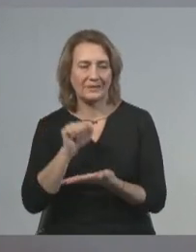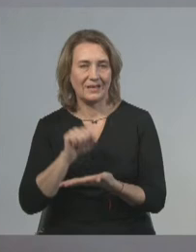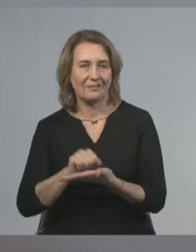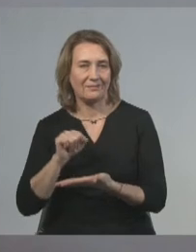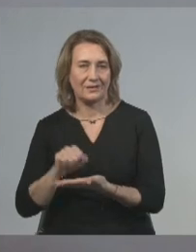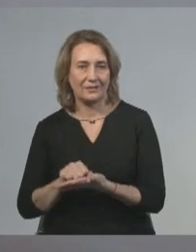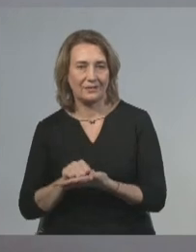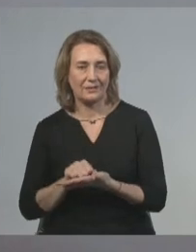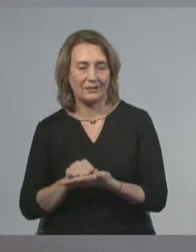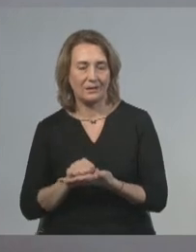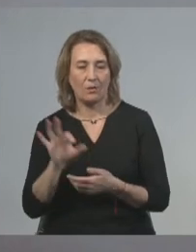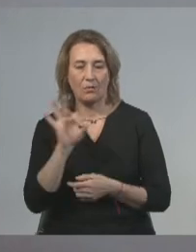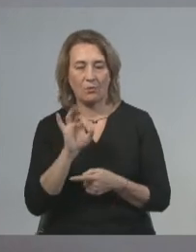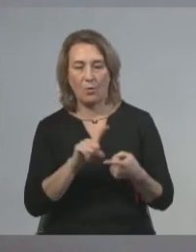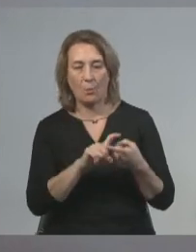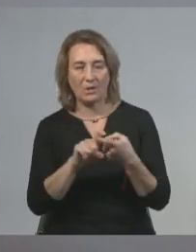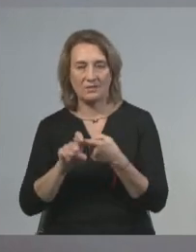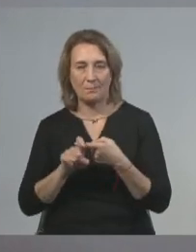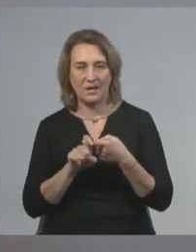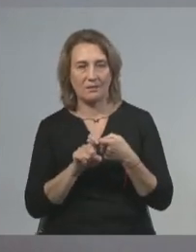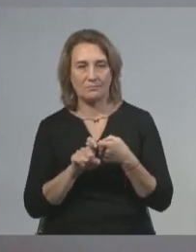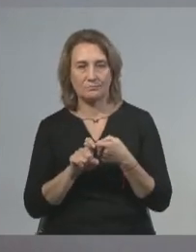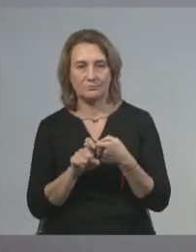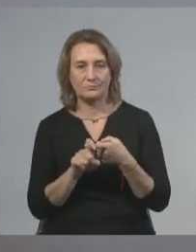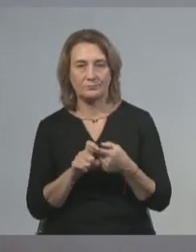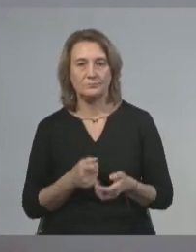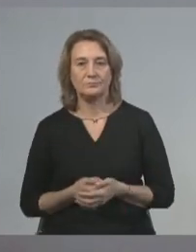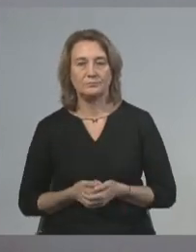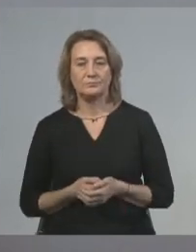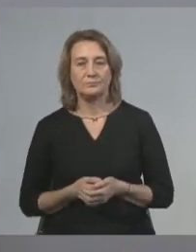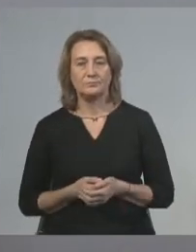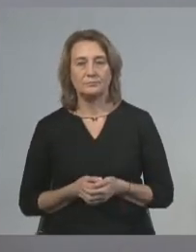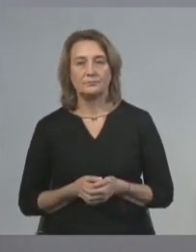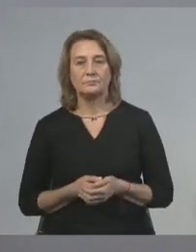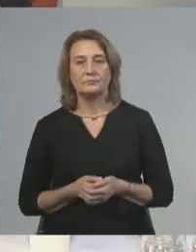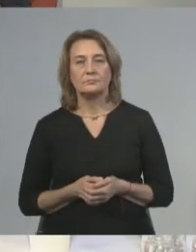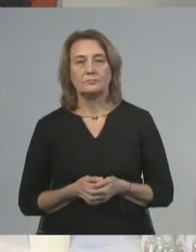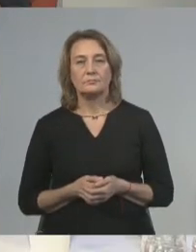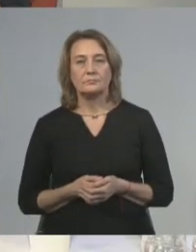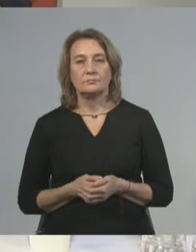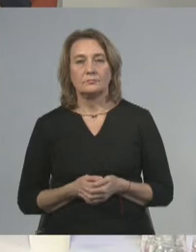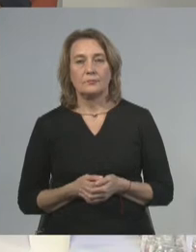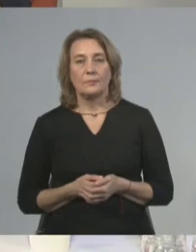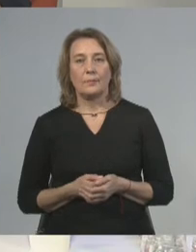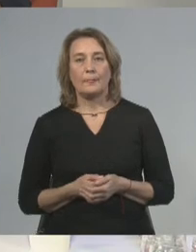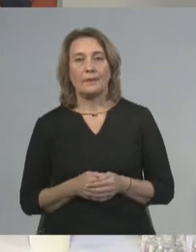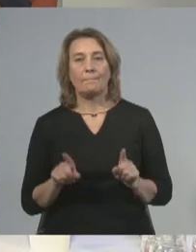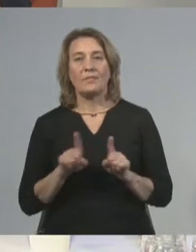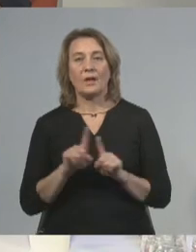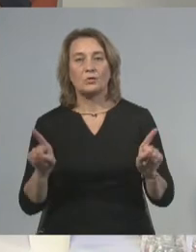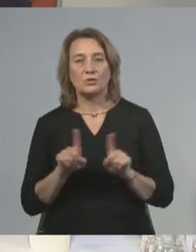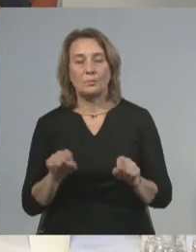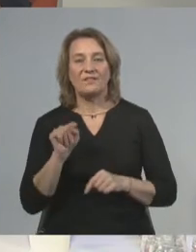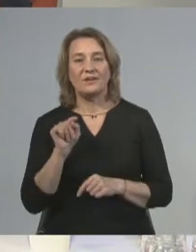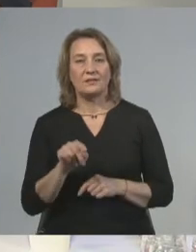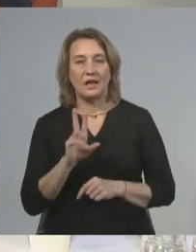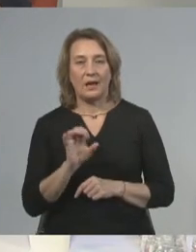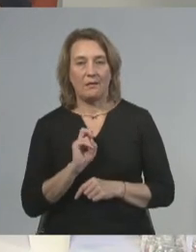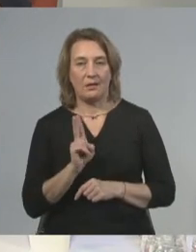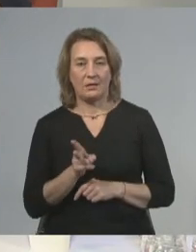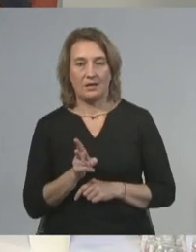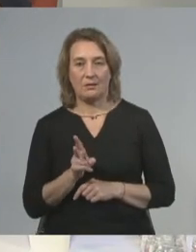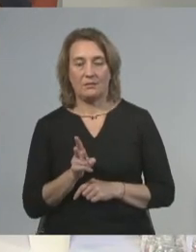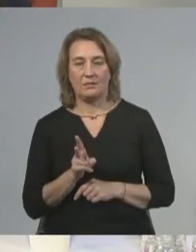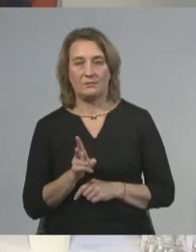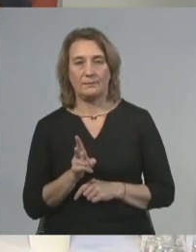really encouraging in in terms of uh how uh ladies with that presumption that we are better in